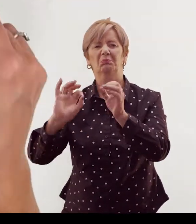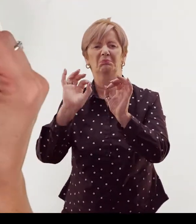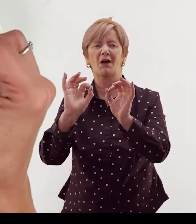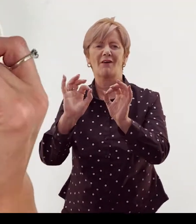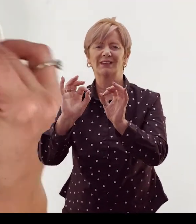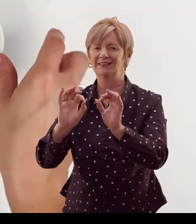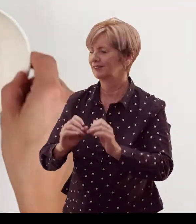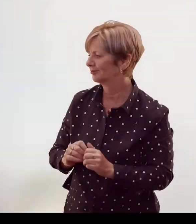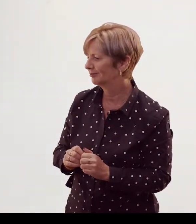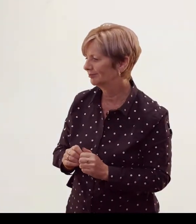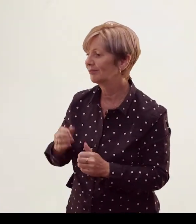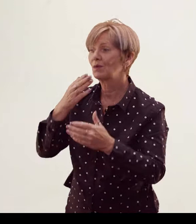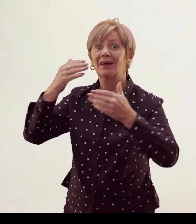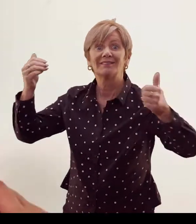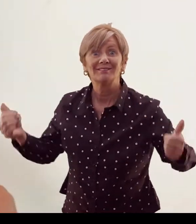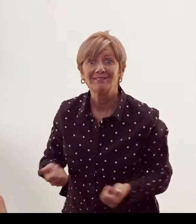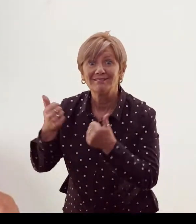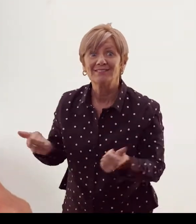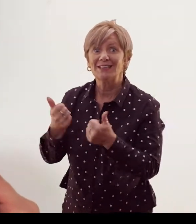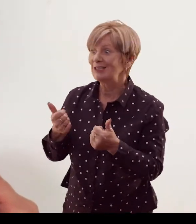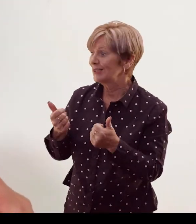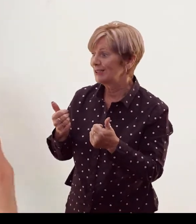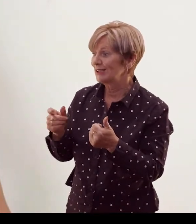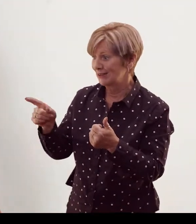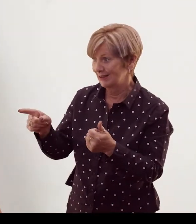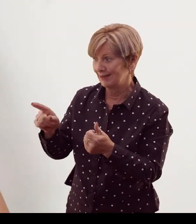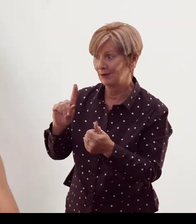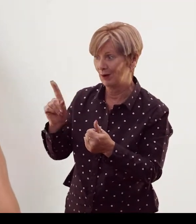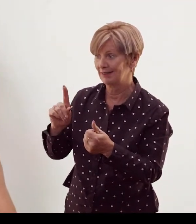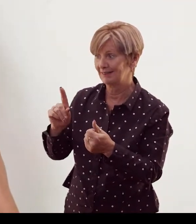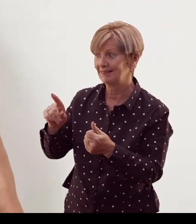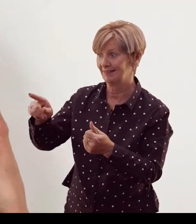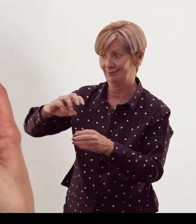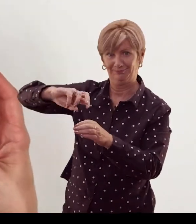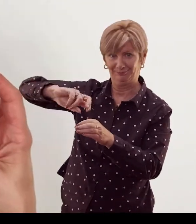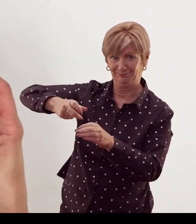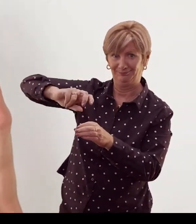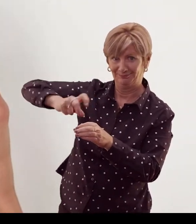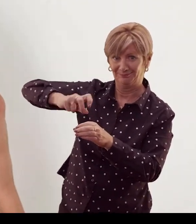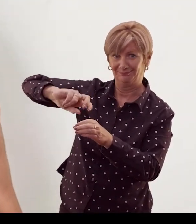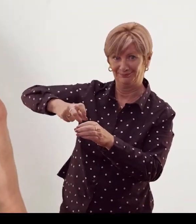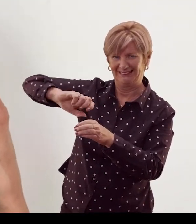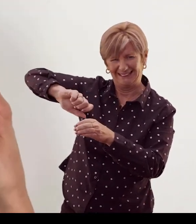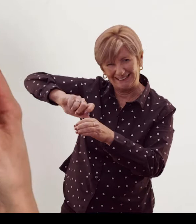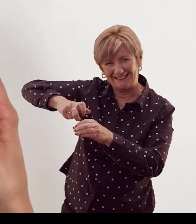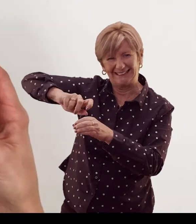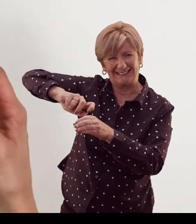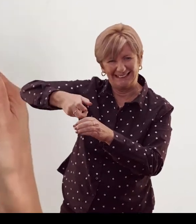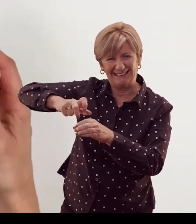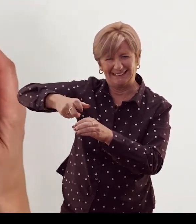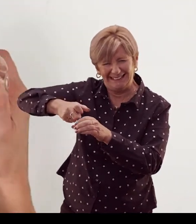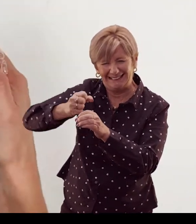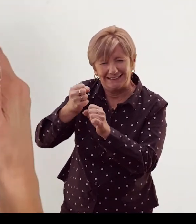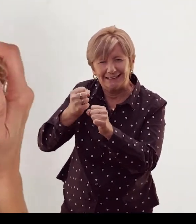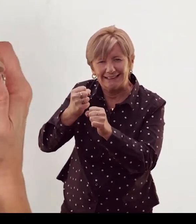you finish pouring in your pasta or rice, screw the lid on as tight as you can to stop any coming out. You might want to ask an adult to help you with